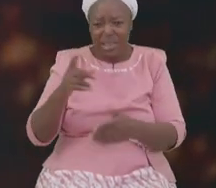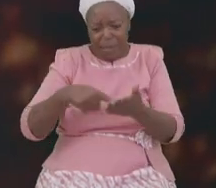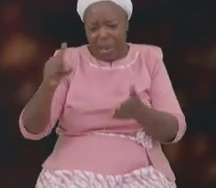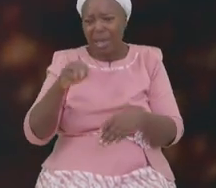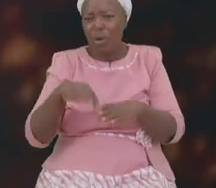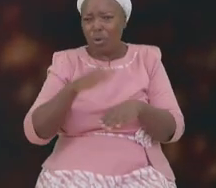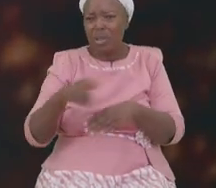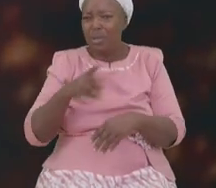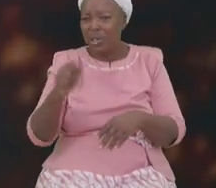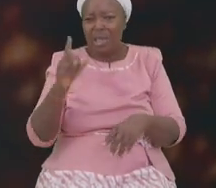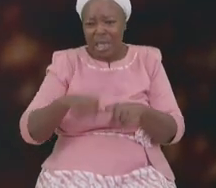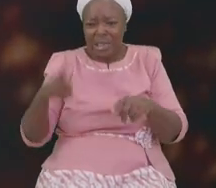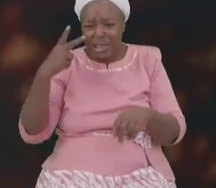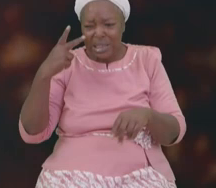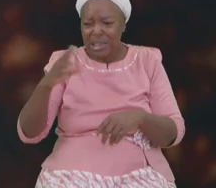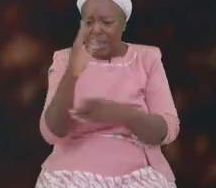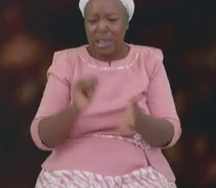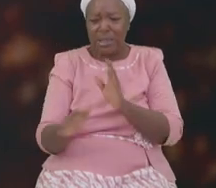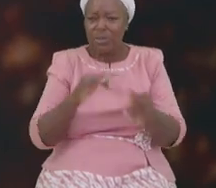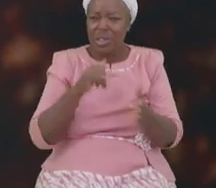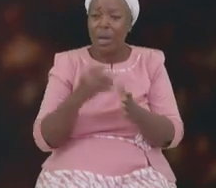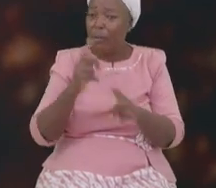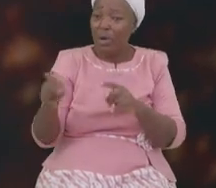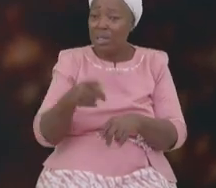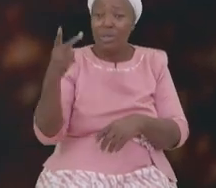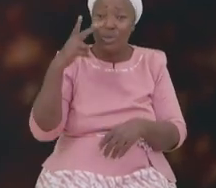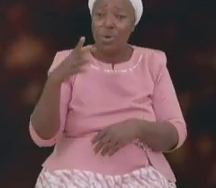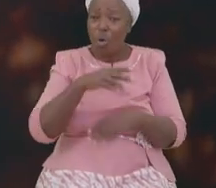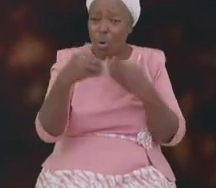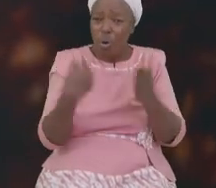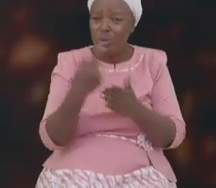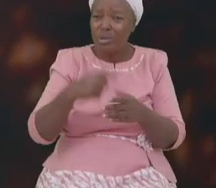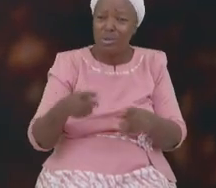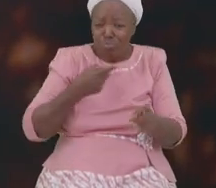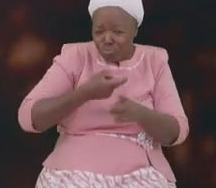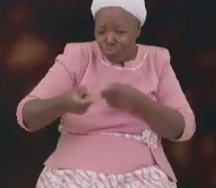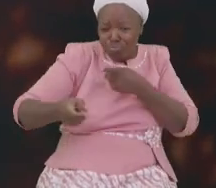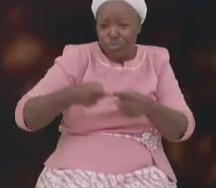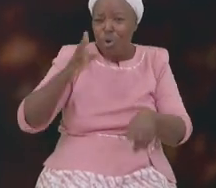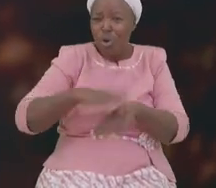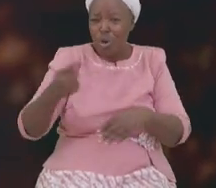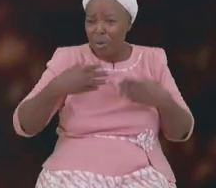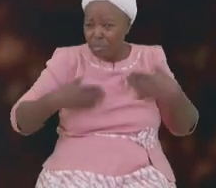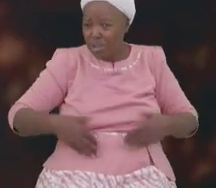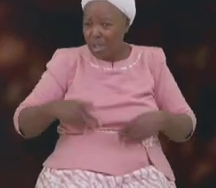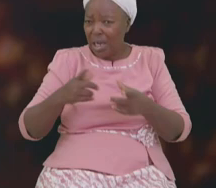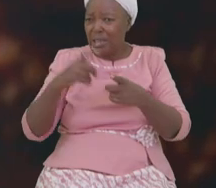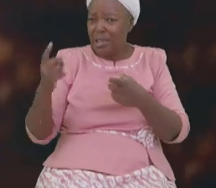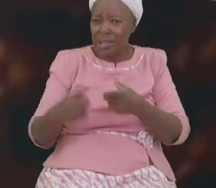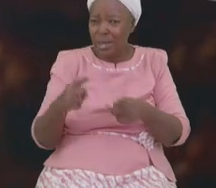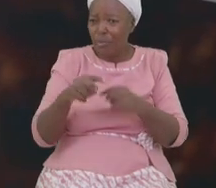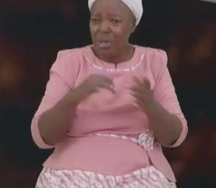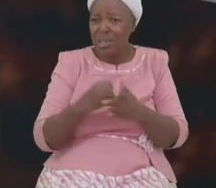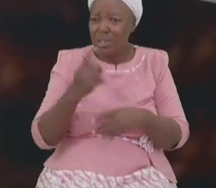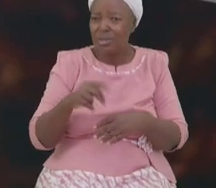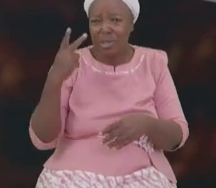didn't see the hands doing it, but they saw all the marks, everything. And when it's freshly done,